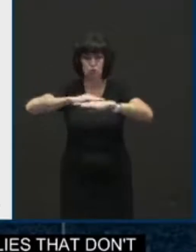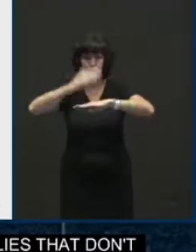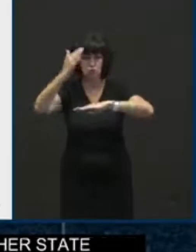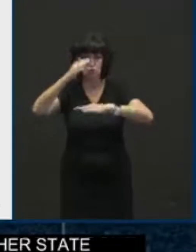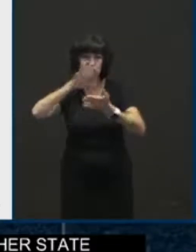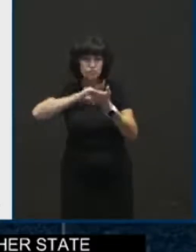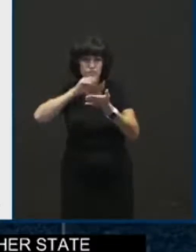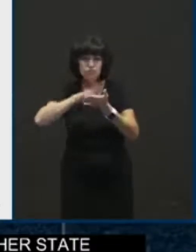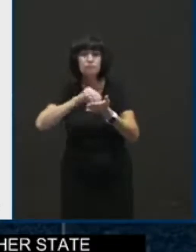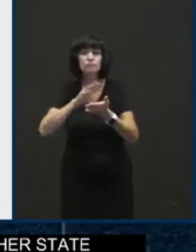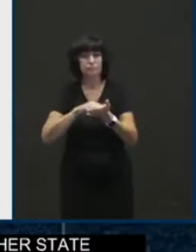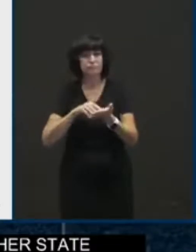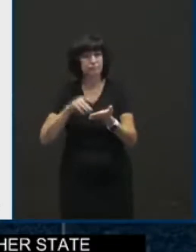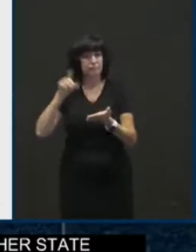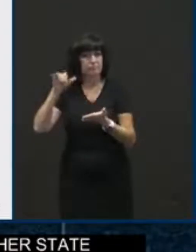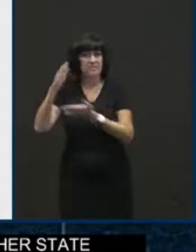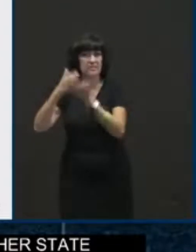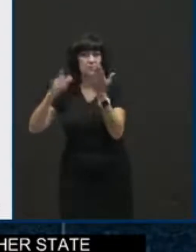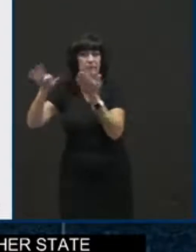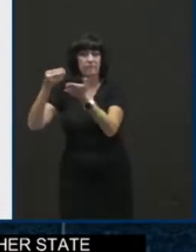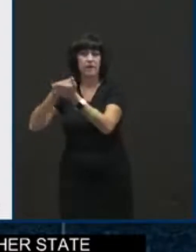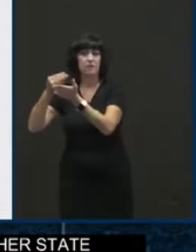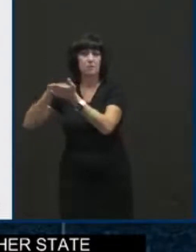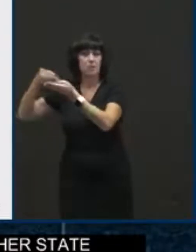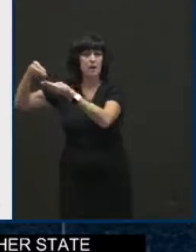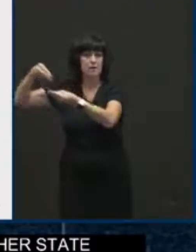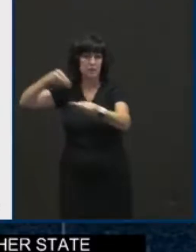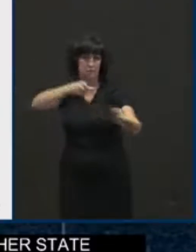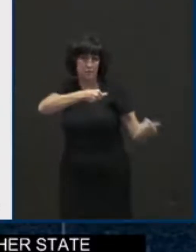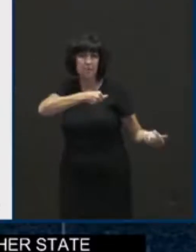expenditures. So these are significant